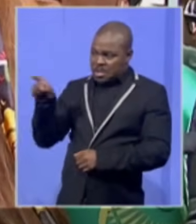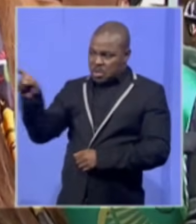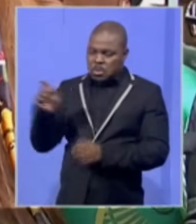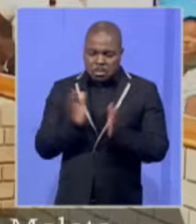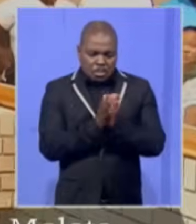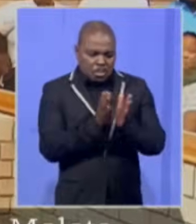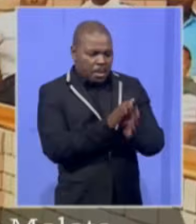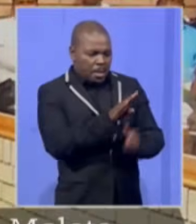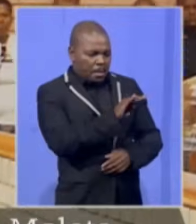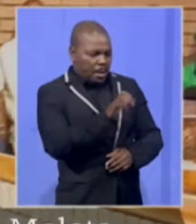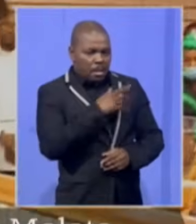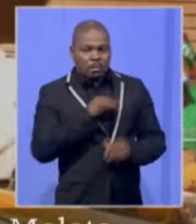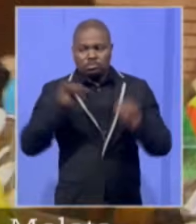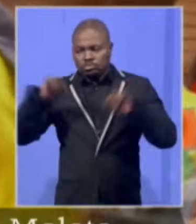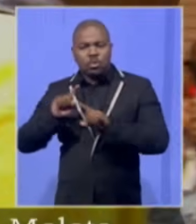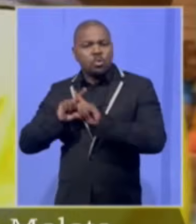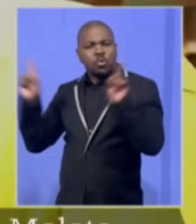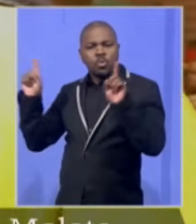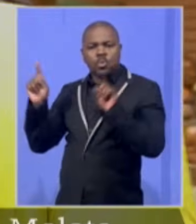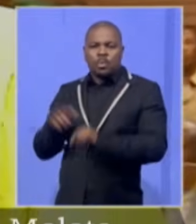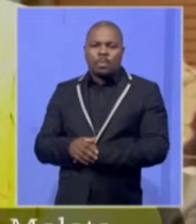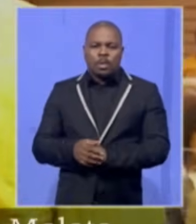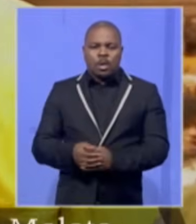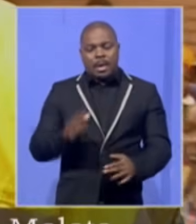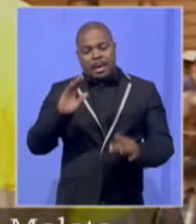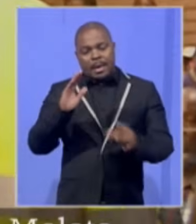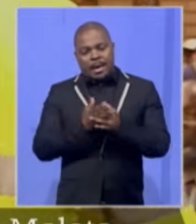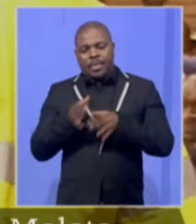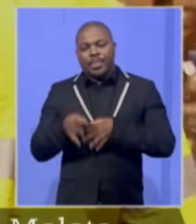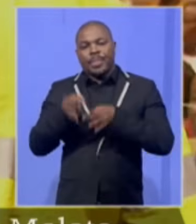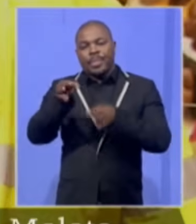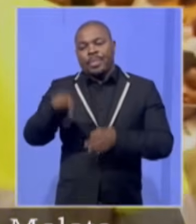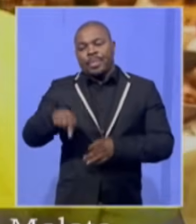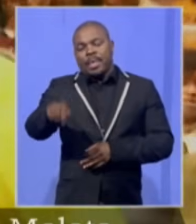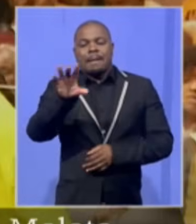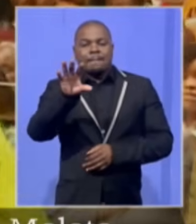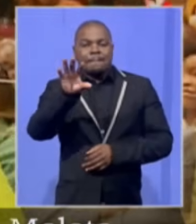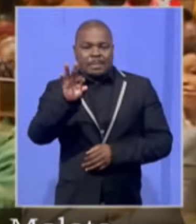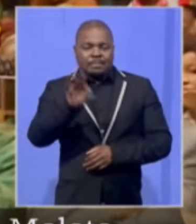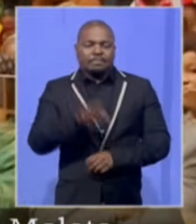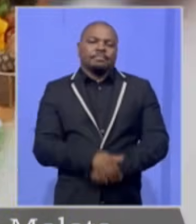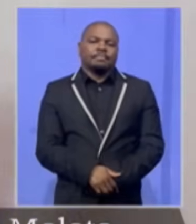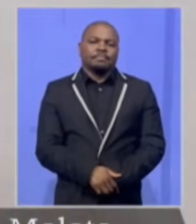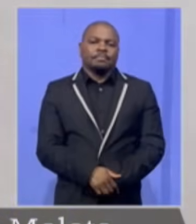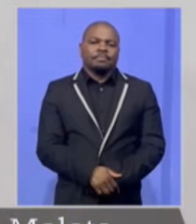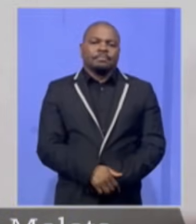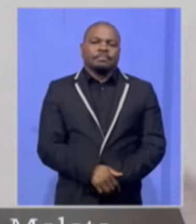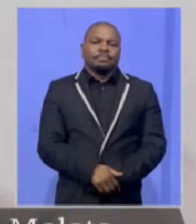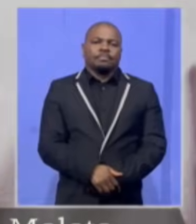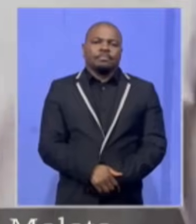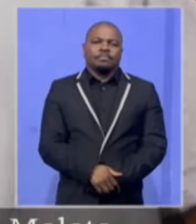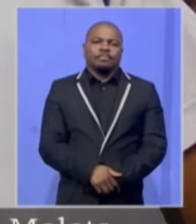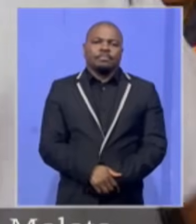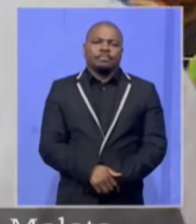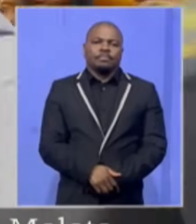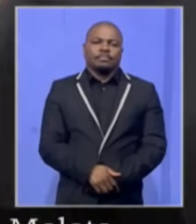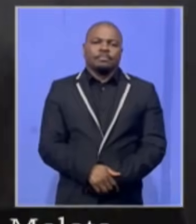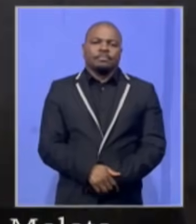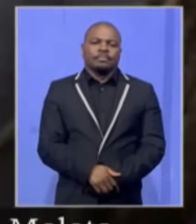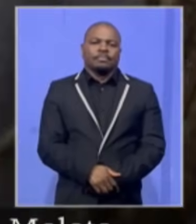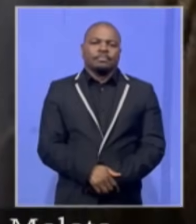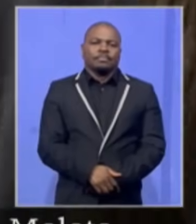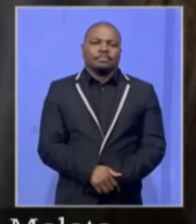bail. Kgetsi e ne e busediwa morago go fitlha ka mosupologo ke Katlagonyoni wa dikgang tsa SABC